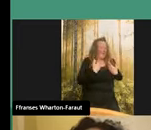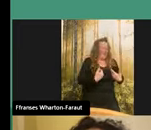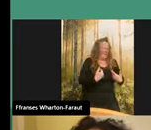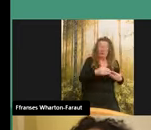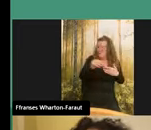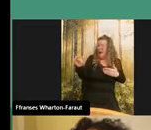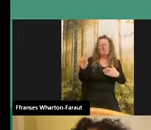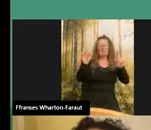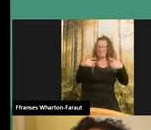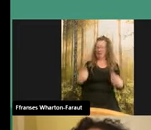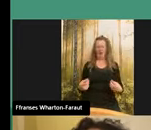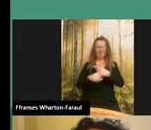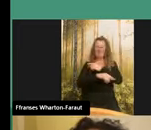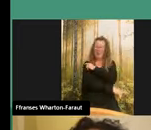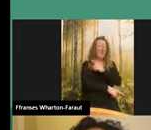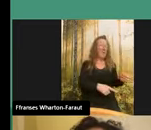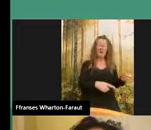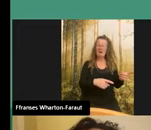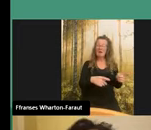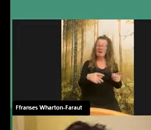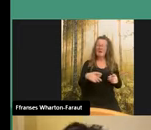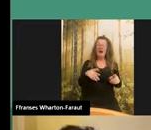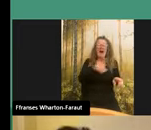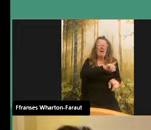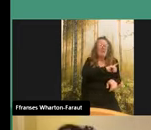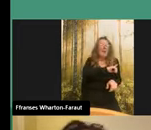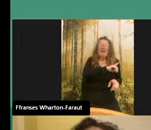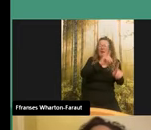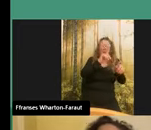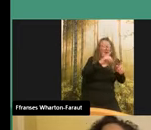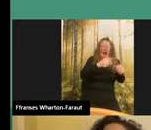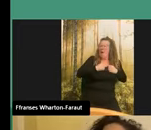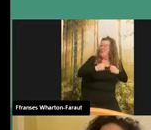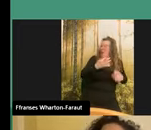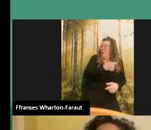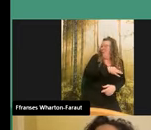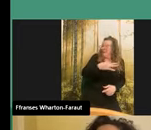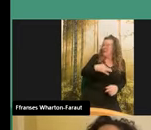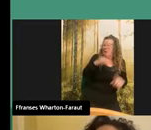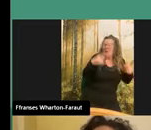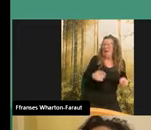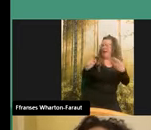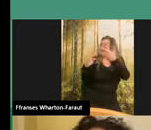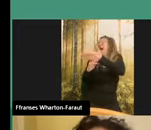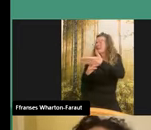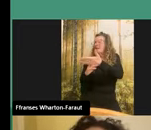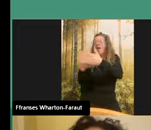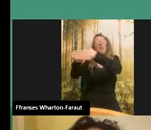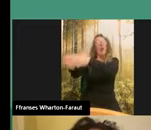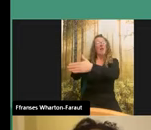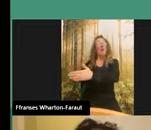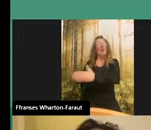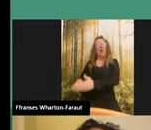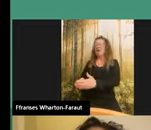to reproduce them without lawsuits. And that is just a situation that's just